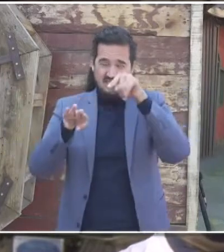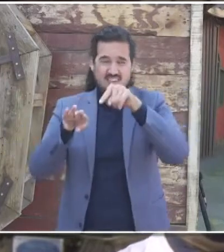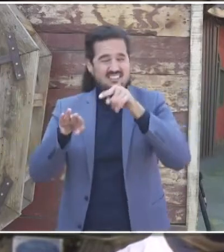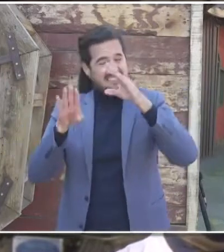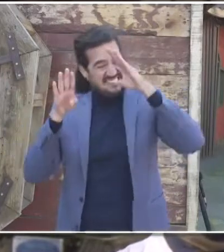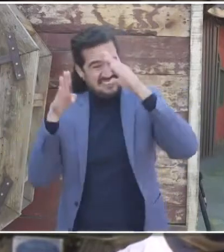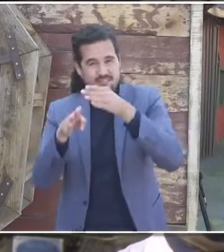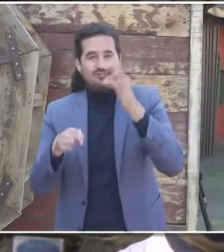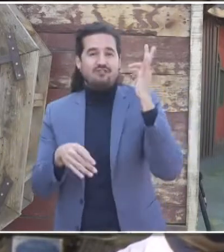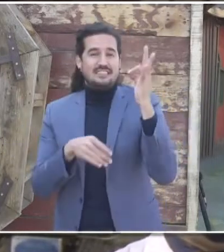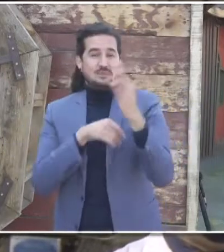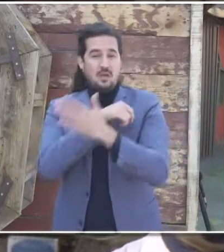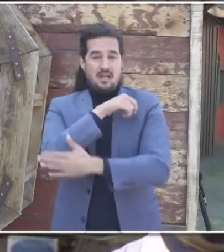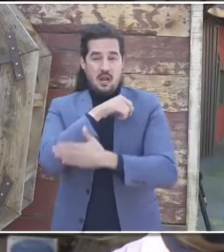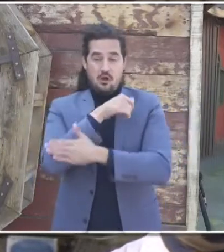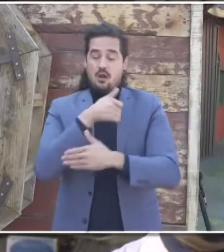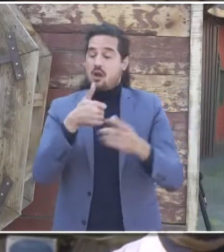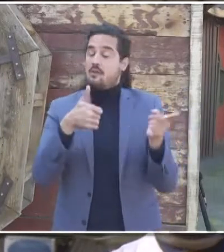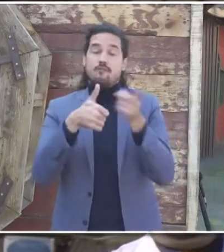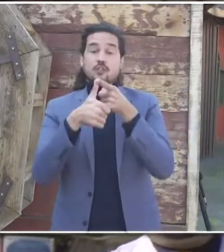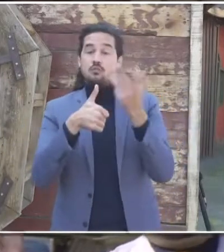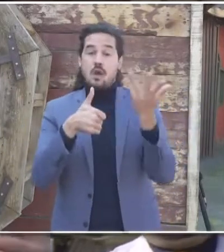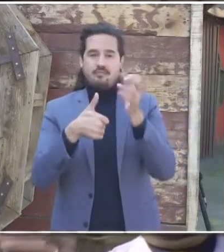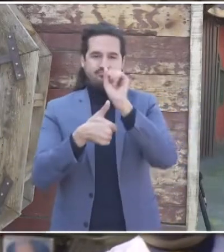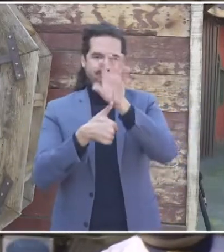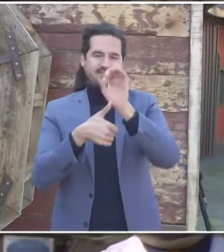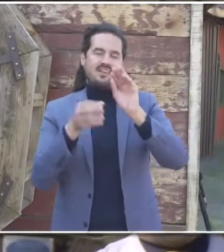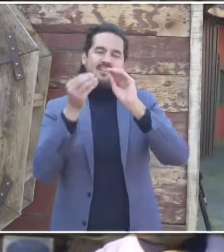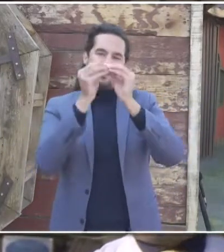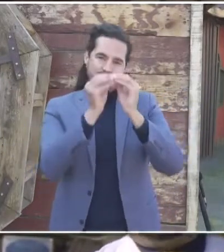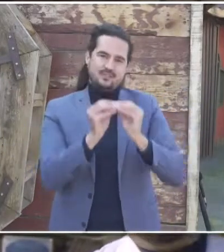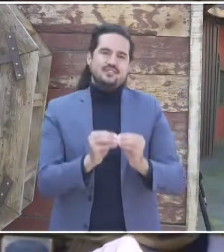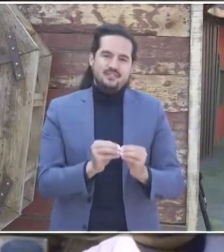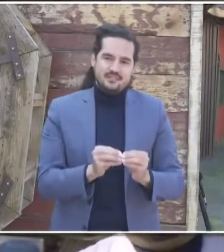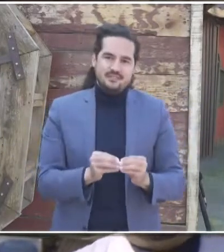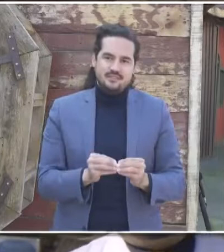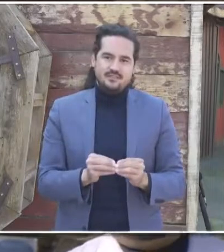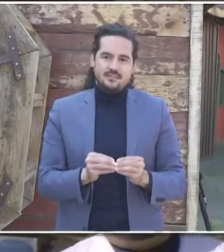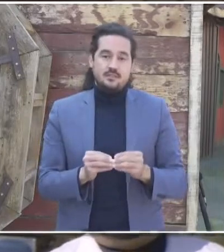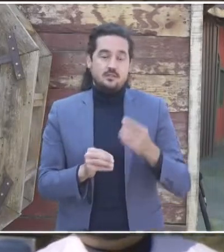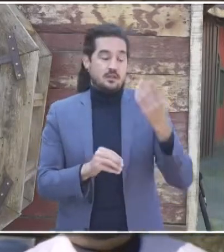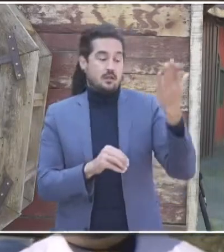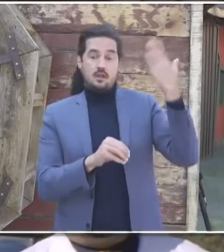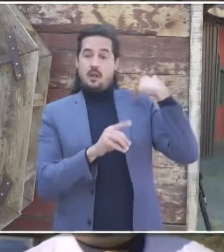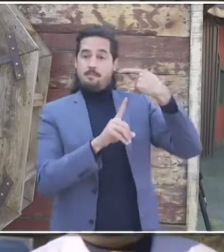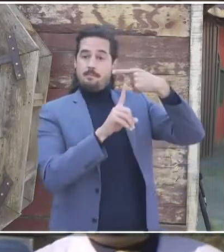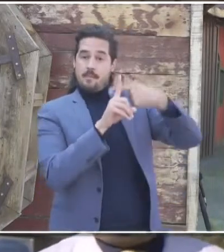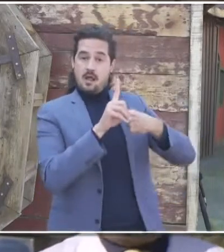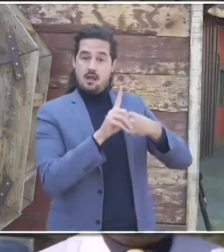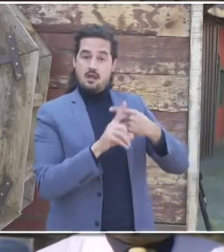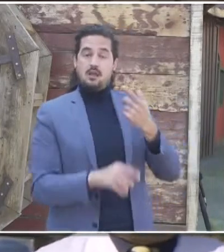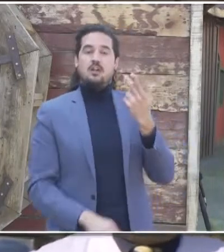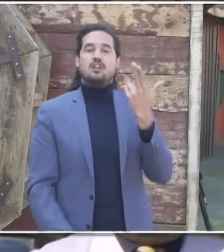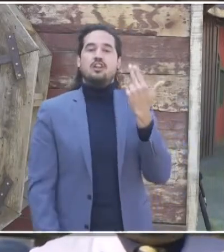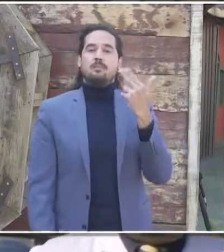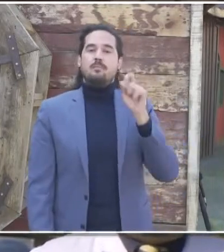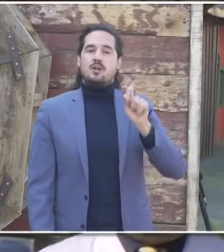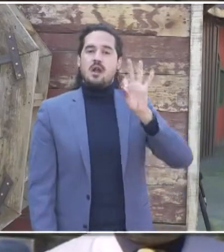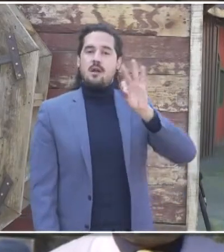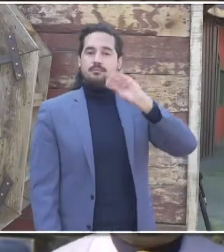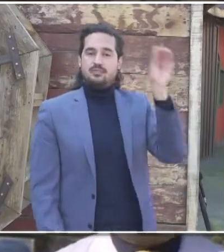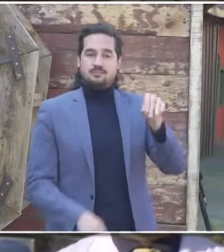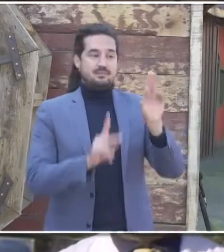line numbers. A month ago today, we had 13.9% positivity rate here in the state of California. Today, we're